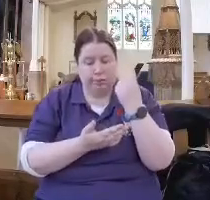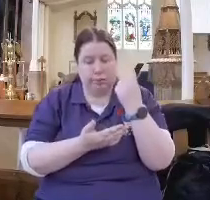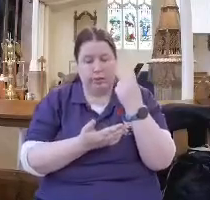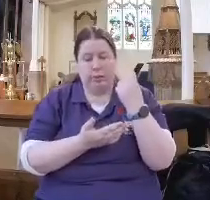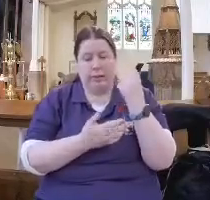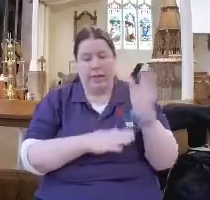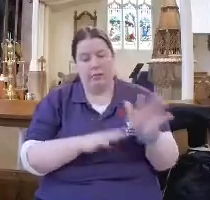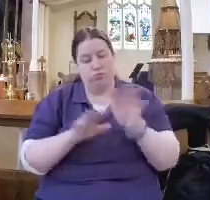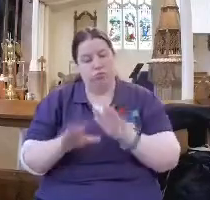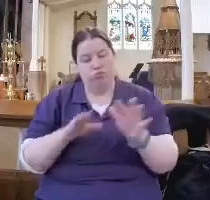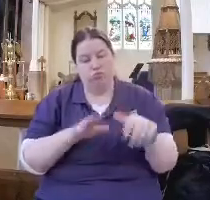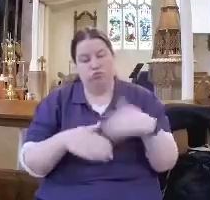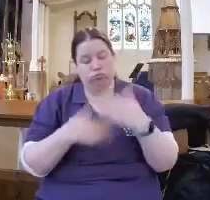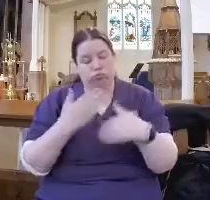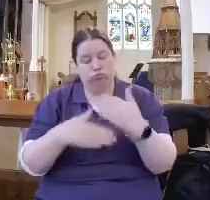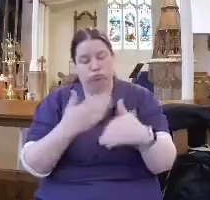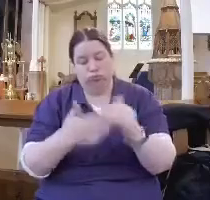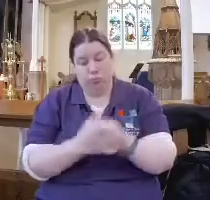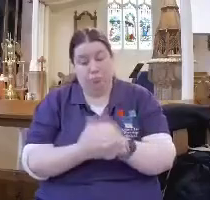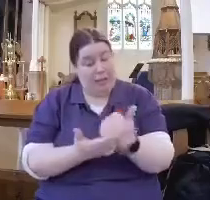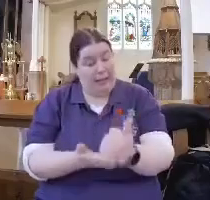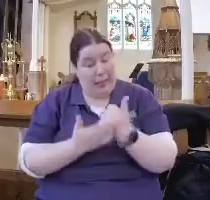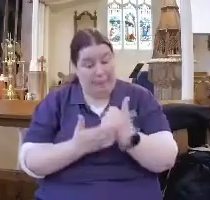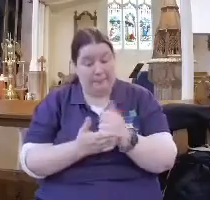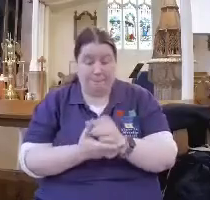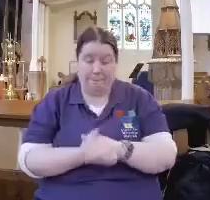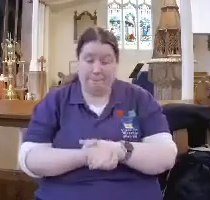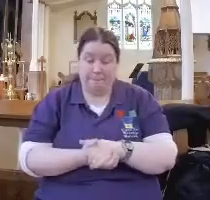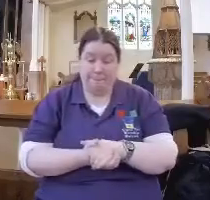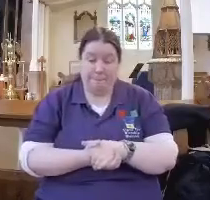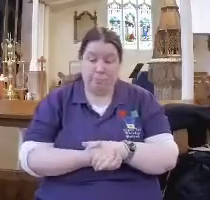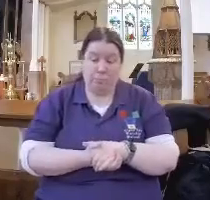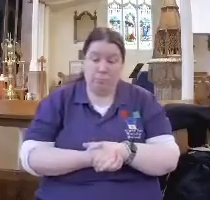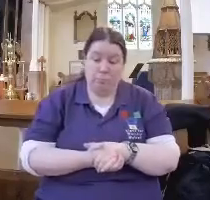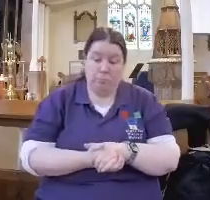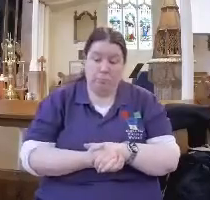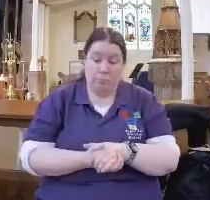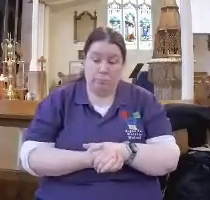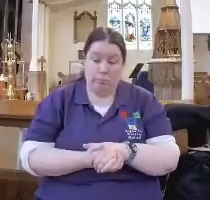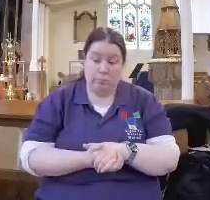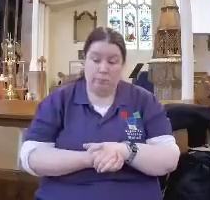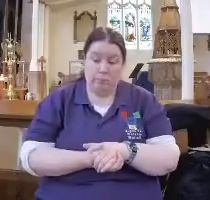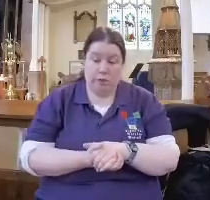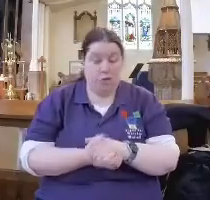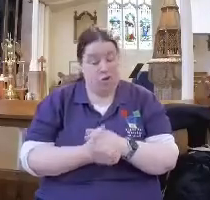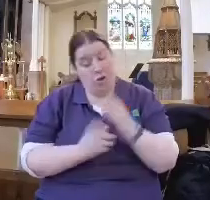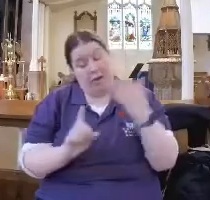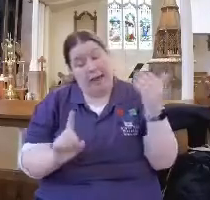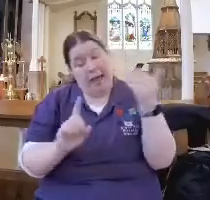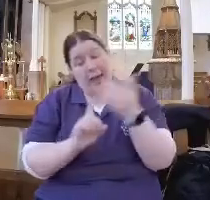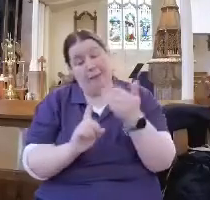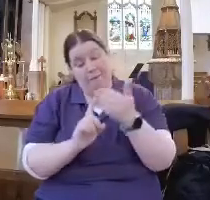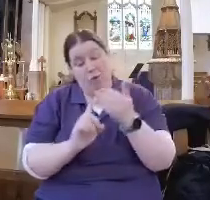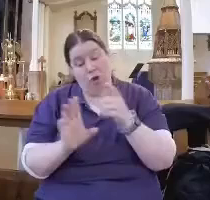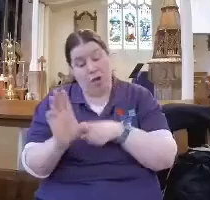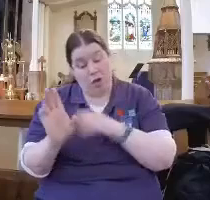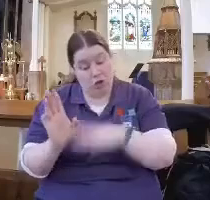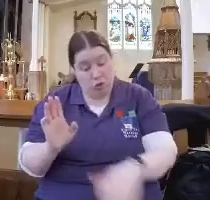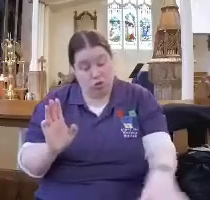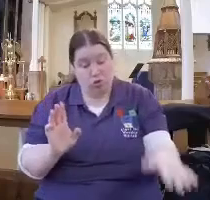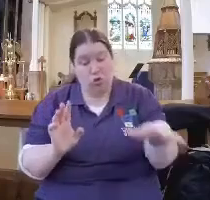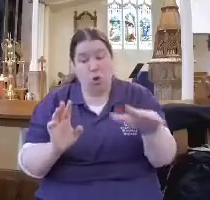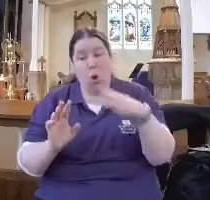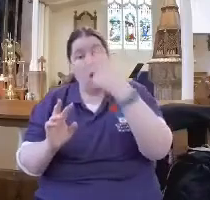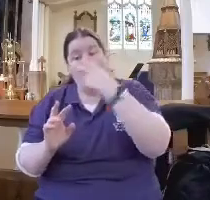way. These sort of things are a great help. All sorts. You get them for small children, you can get them for old folk, you can get them